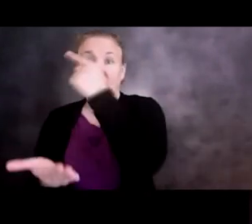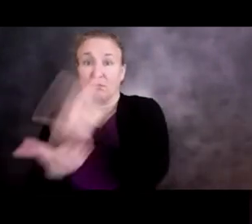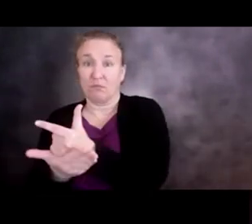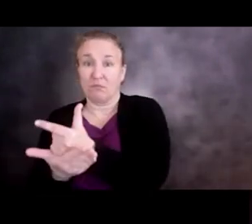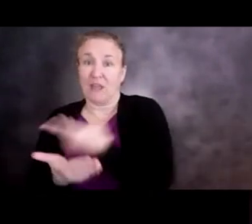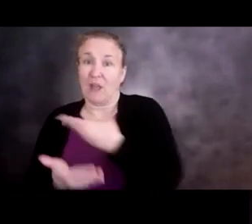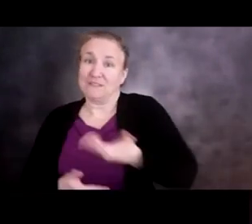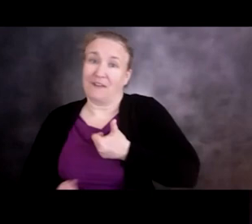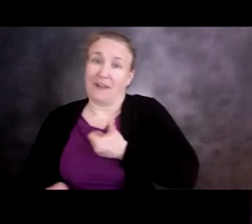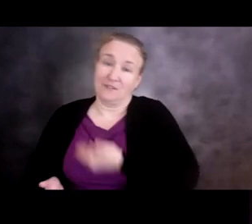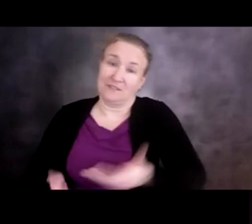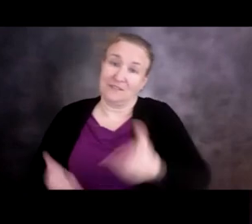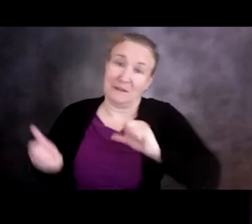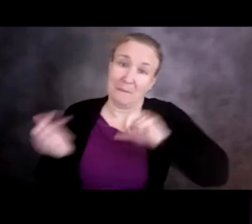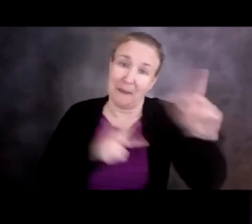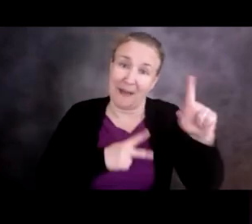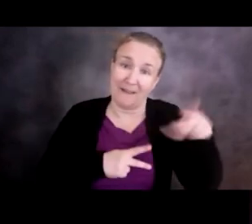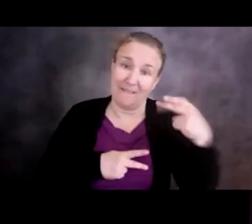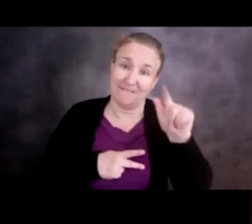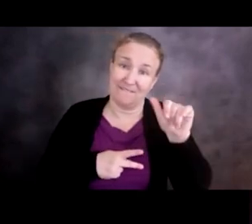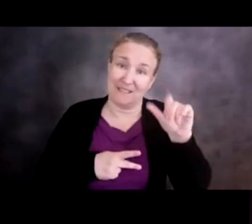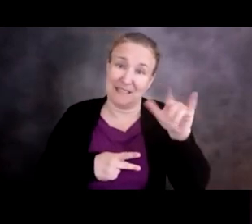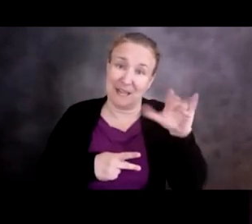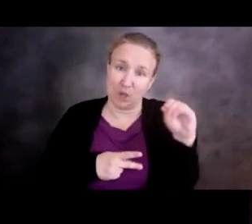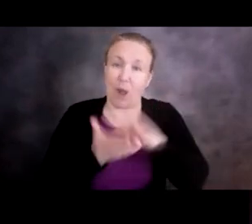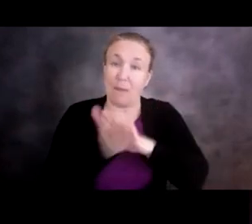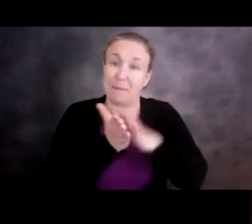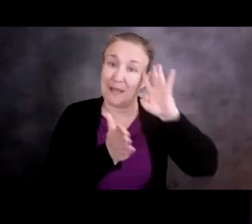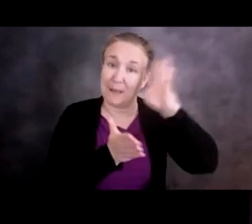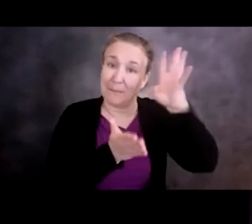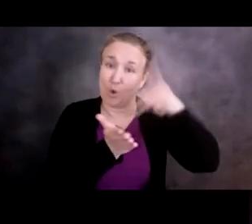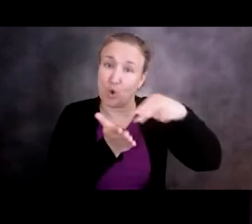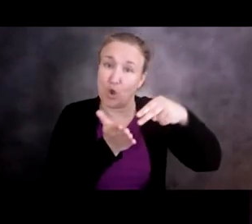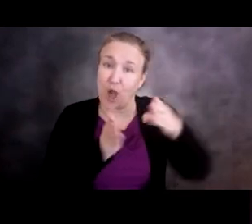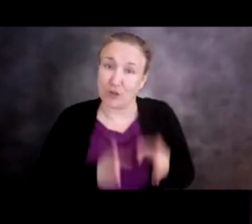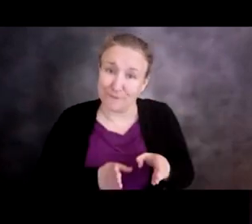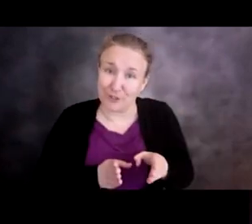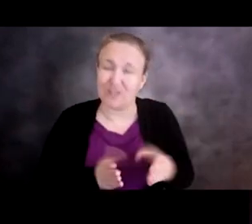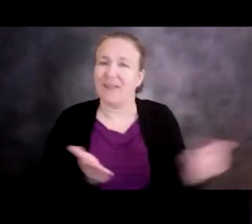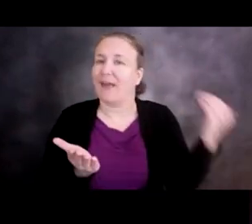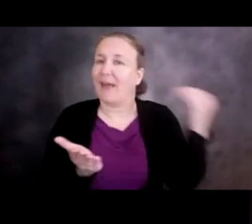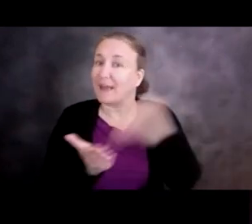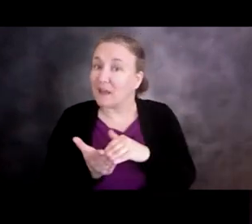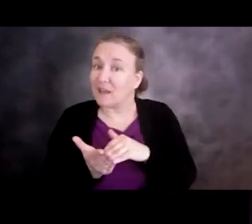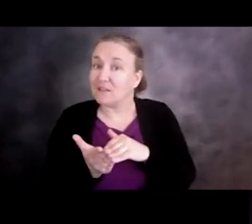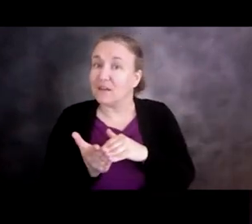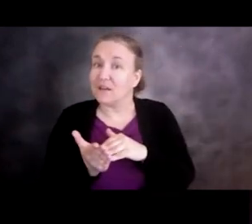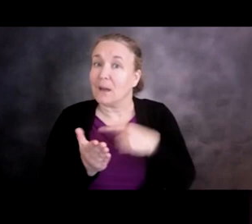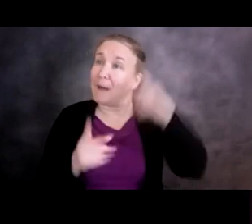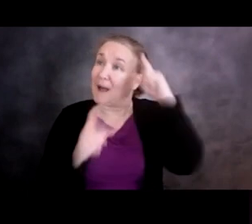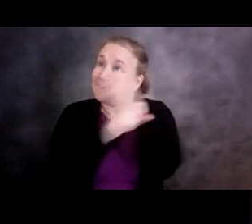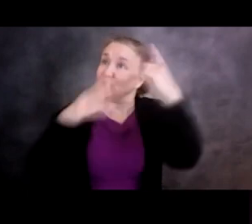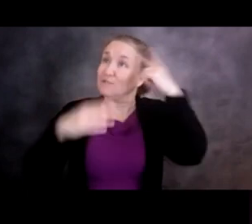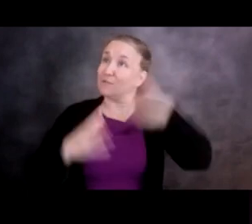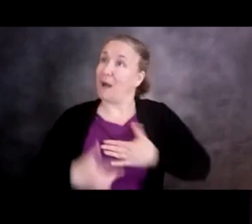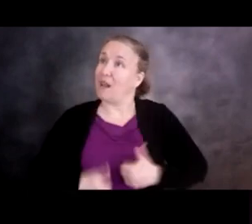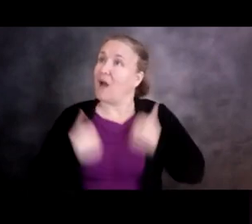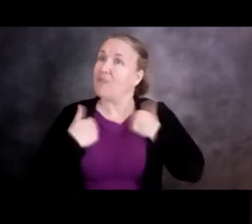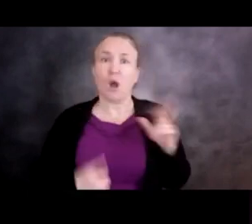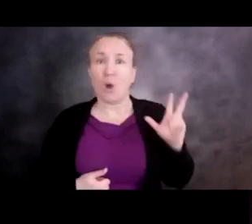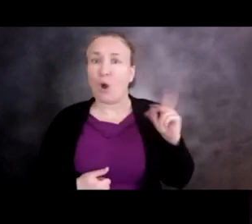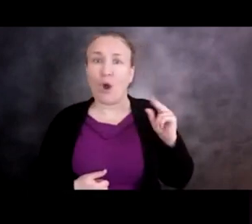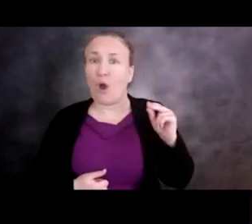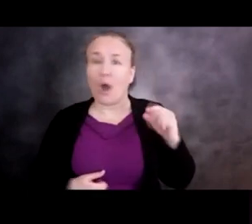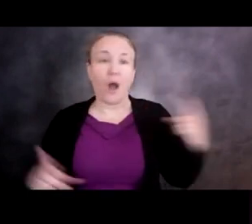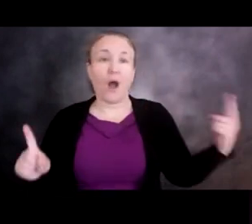Philadanco as a choreographer. And again, that was just not what I envisioned for my life. And it was just such a beautiful, it